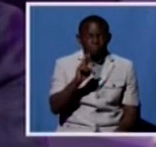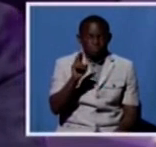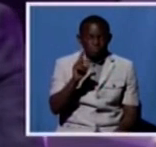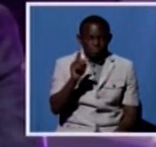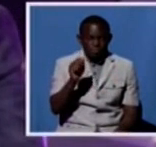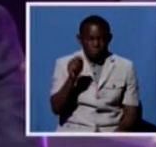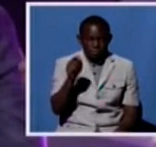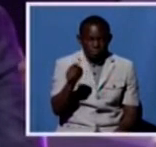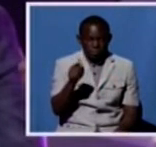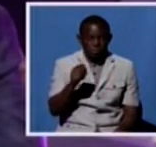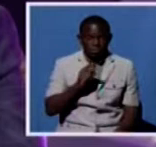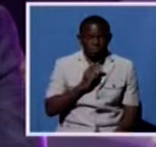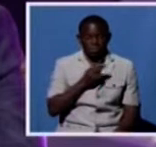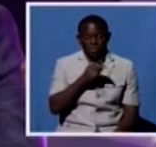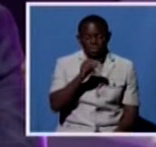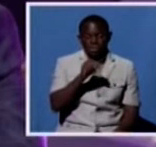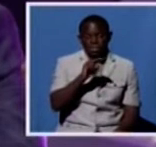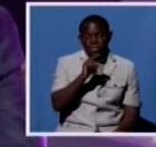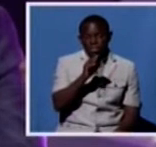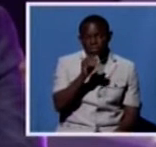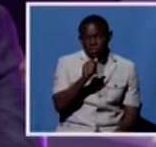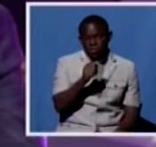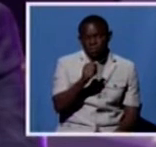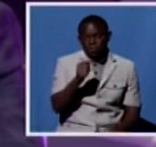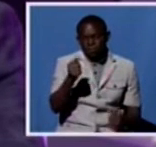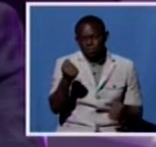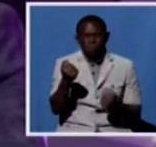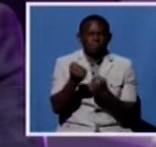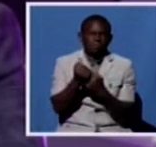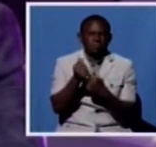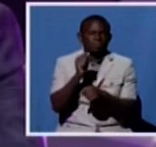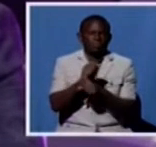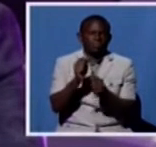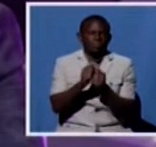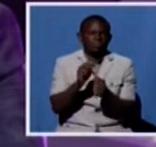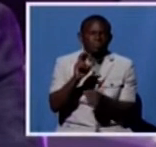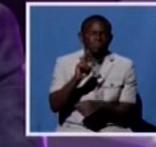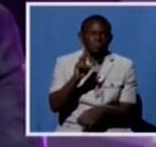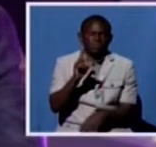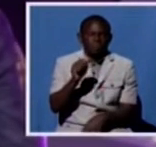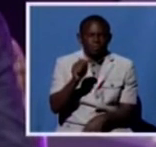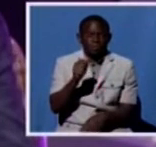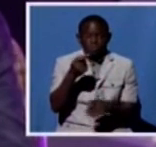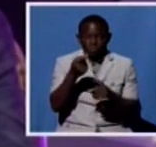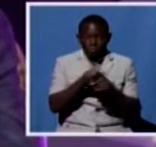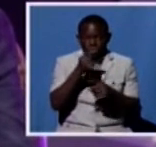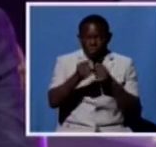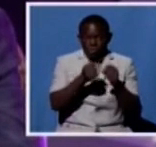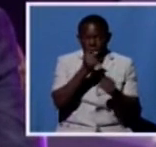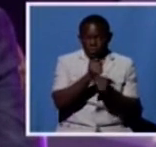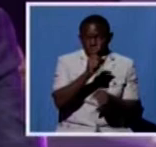in as NRFA to provide a complementary role. So from 2011 to date, we've actually saved